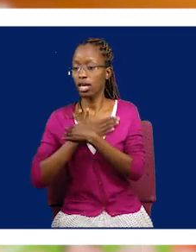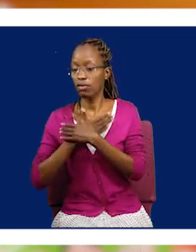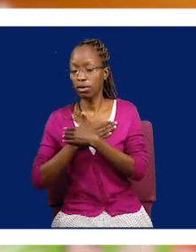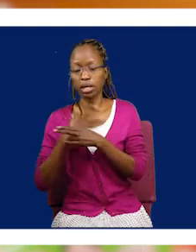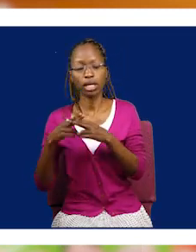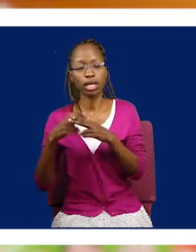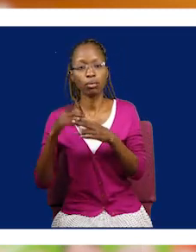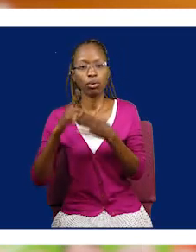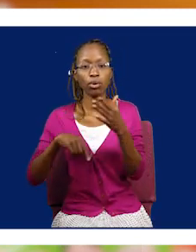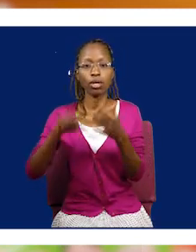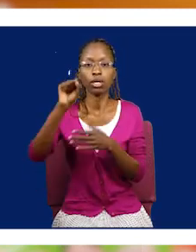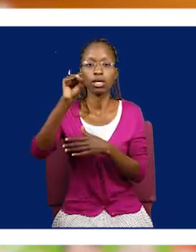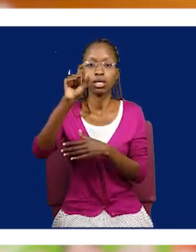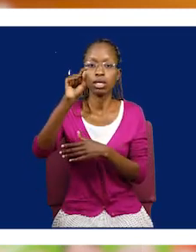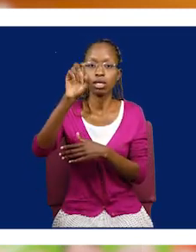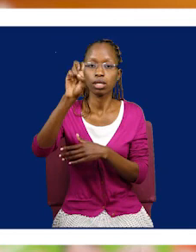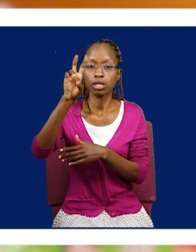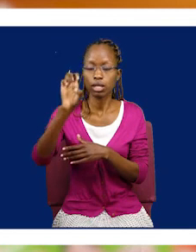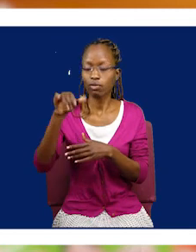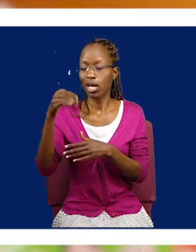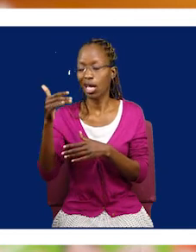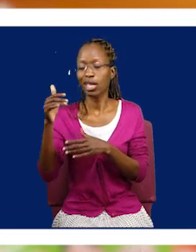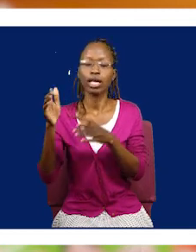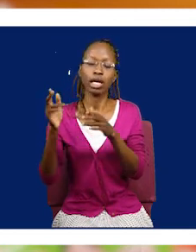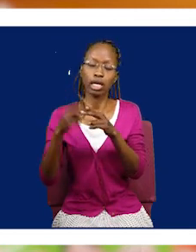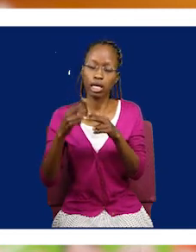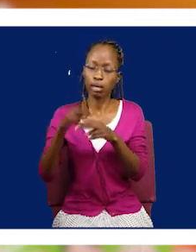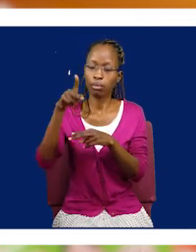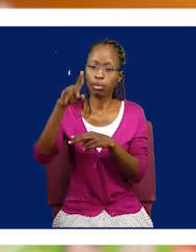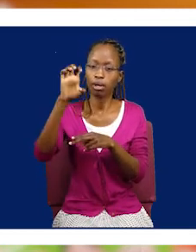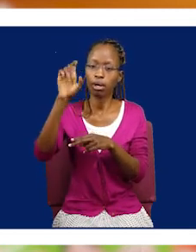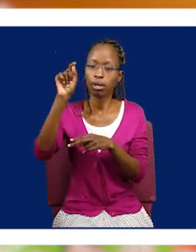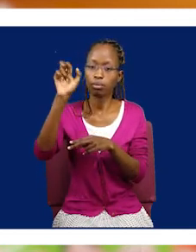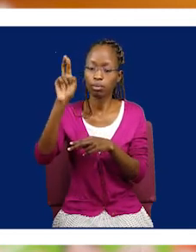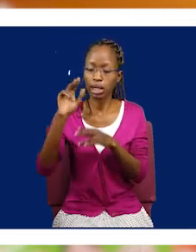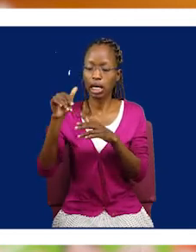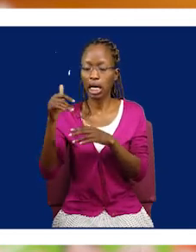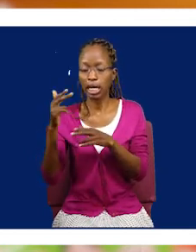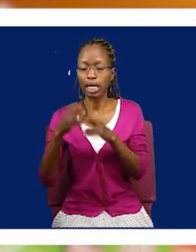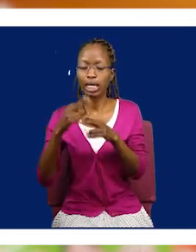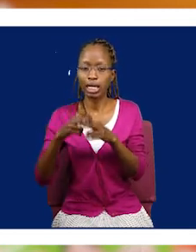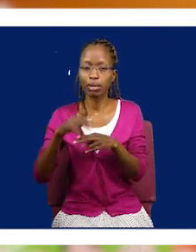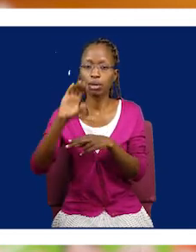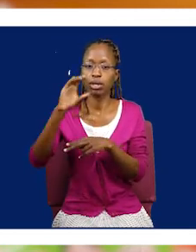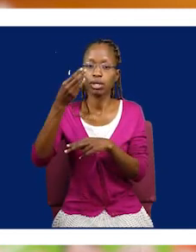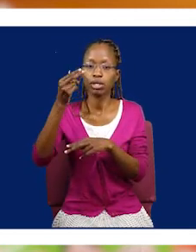called Steve, another one called Peter, another one called Charity, another one called